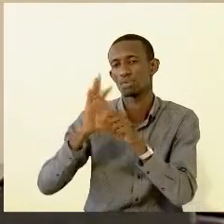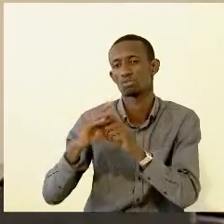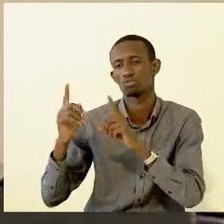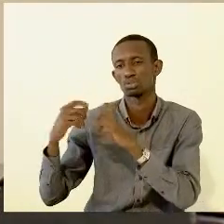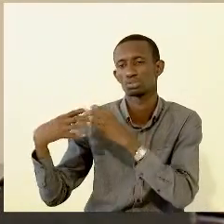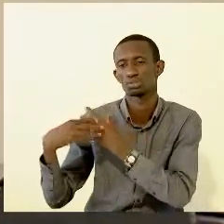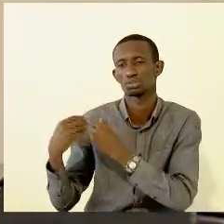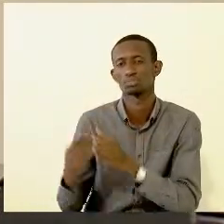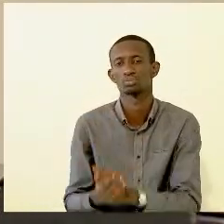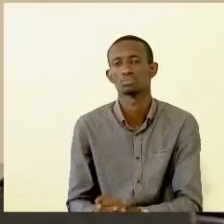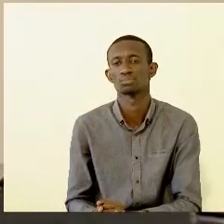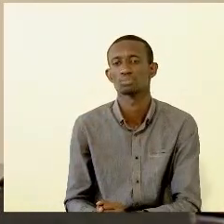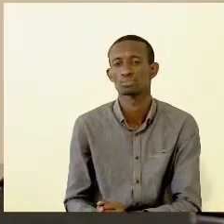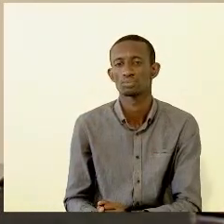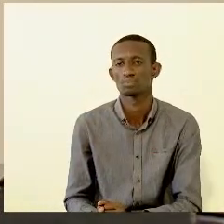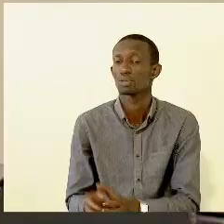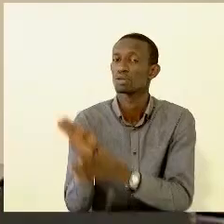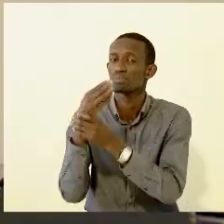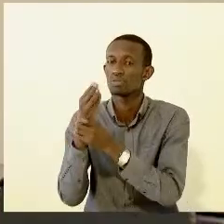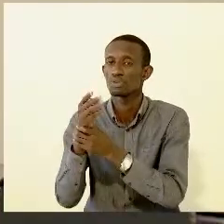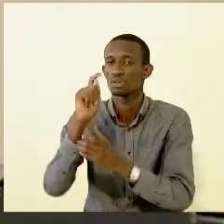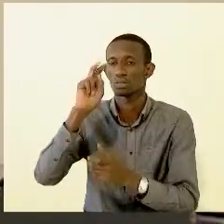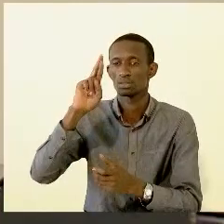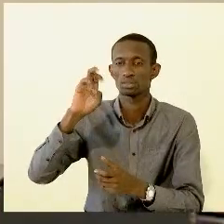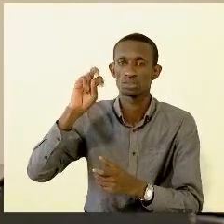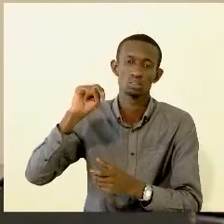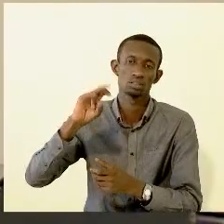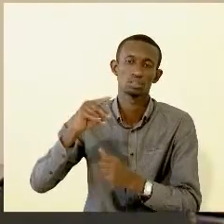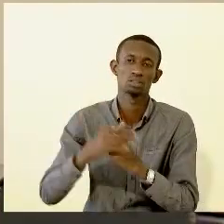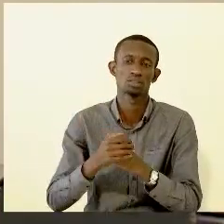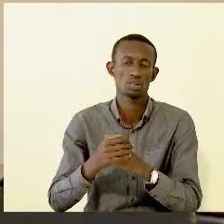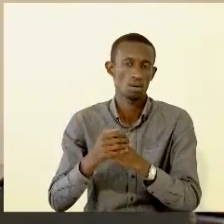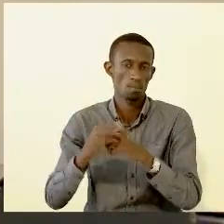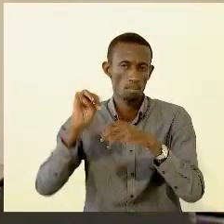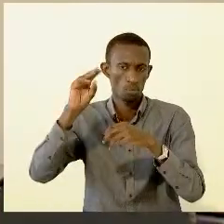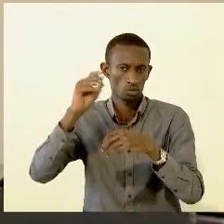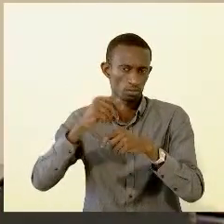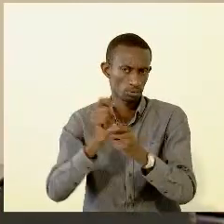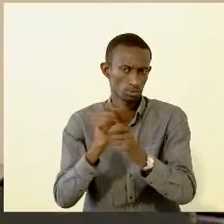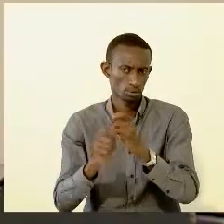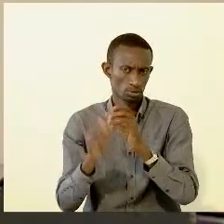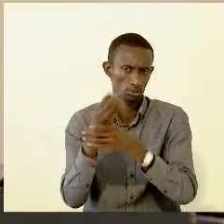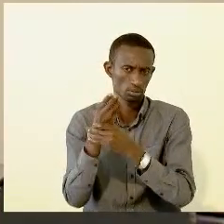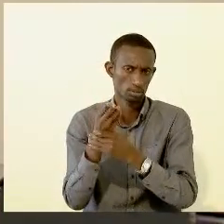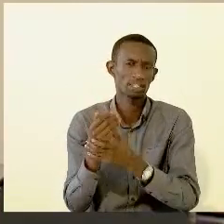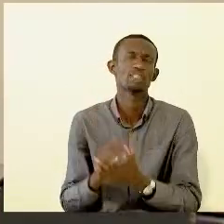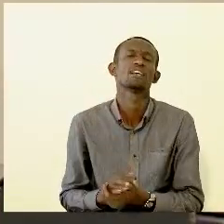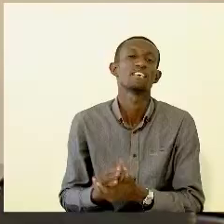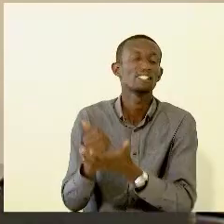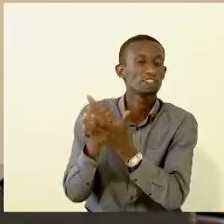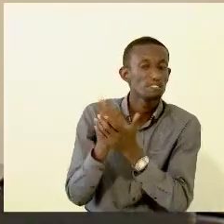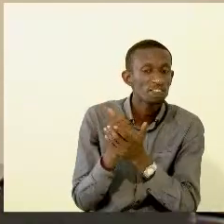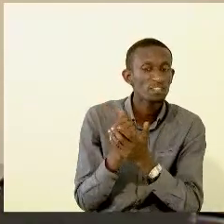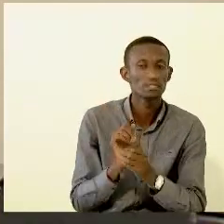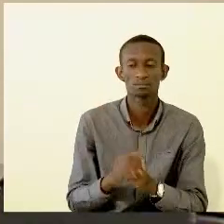photosynthesis. Leaf tendrils are modified leaves which provide attachment